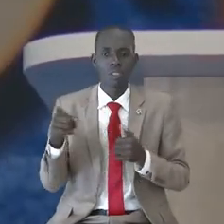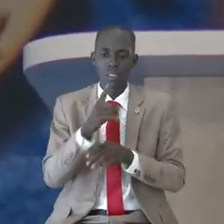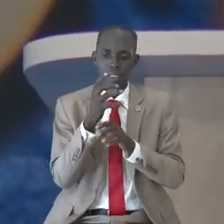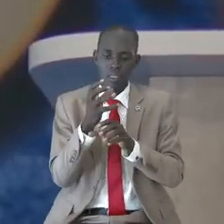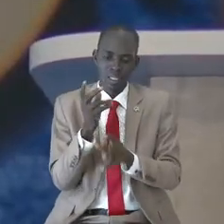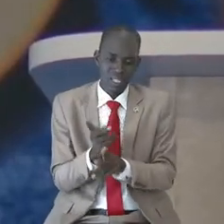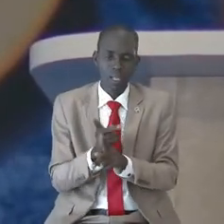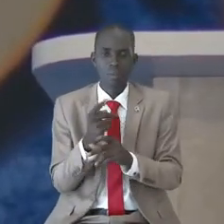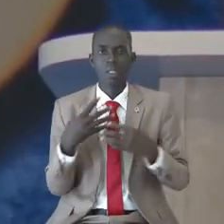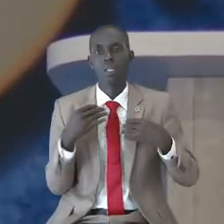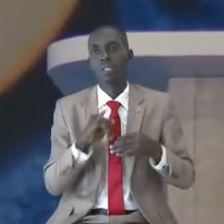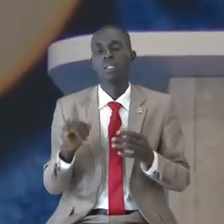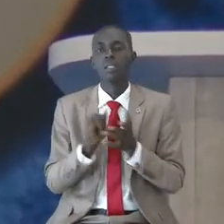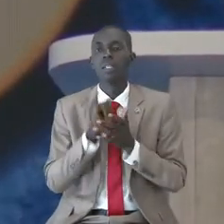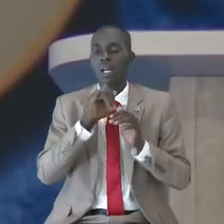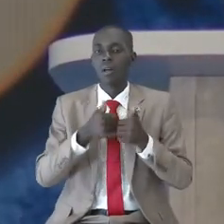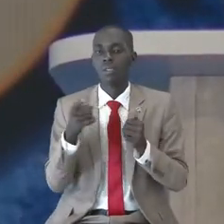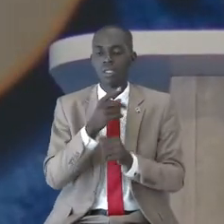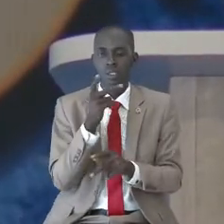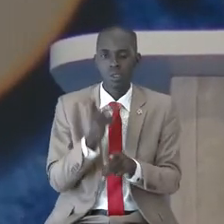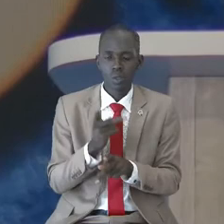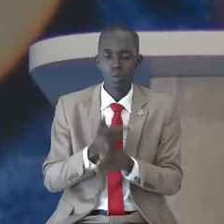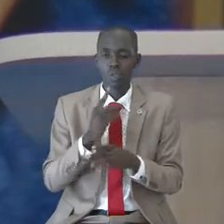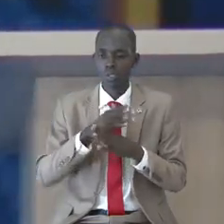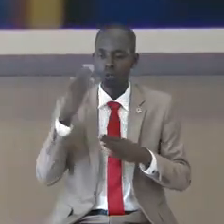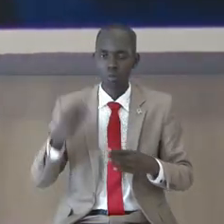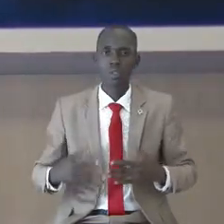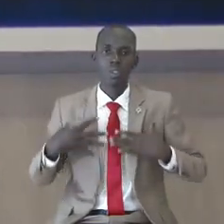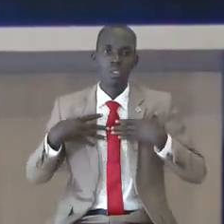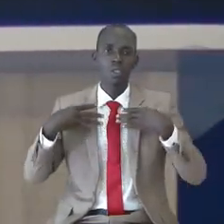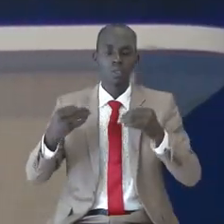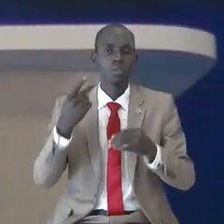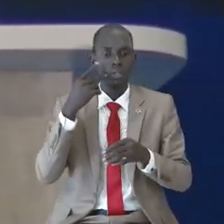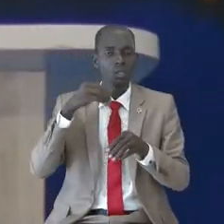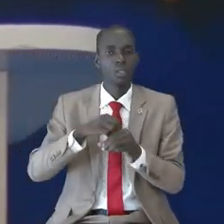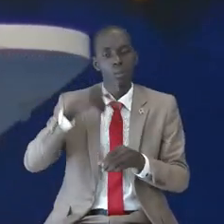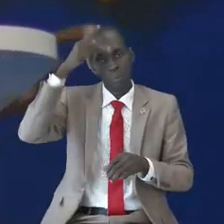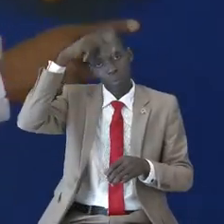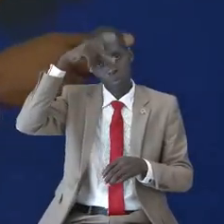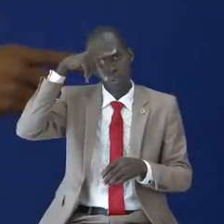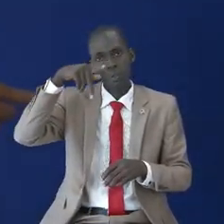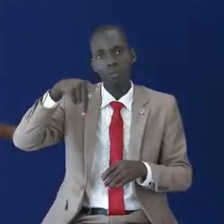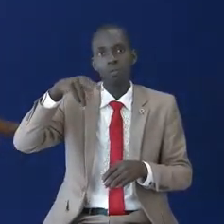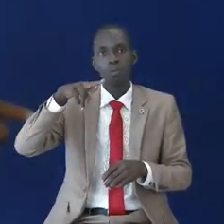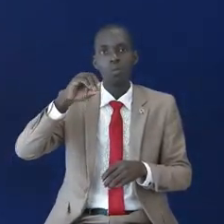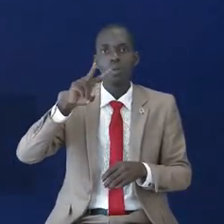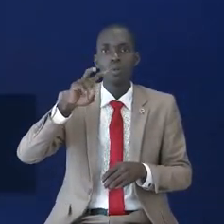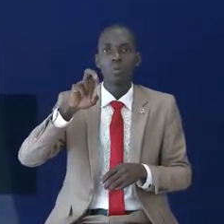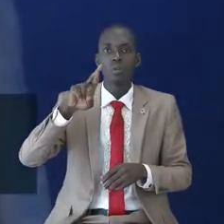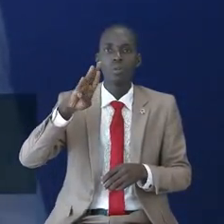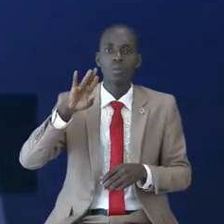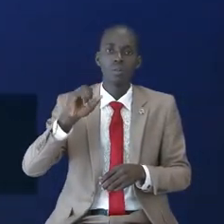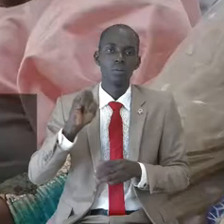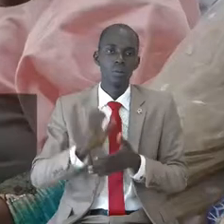they kept their complete cure. We're told in Proverbs chapter 4, I'm reading from verse 20. Proverbs